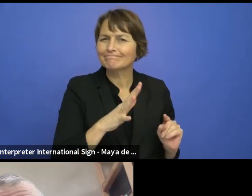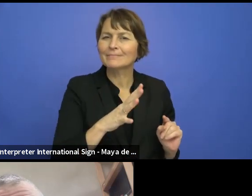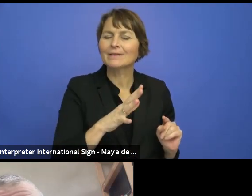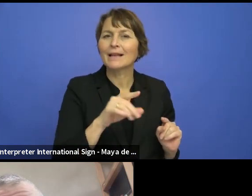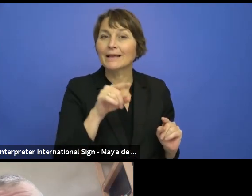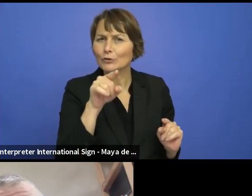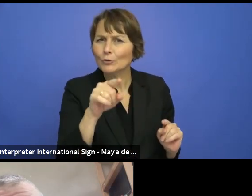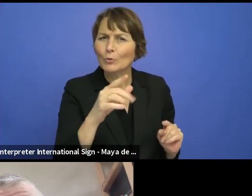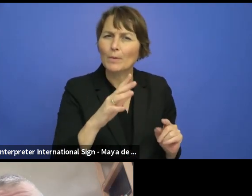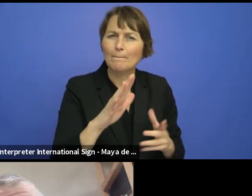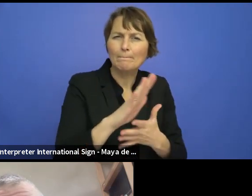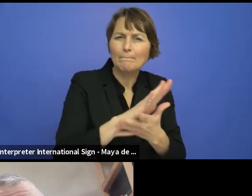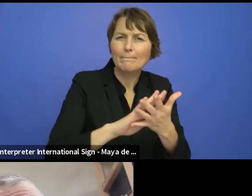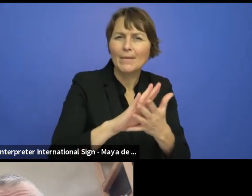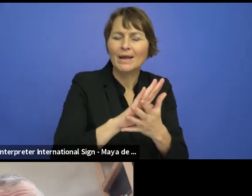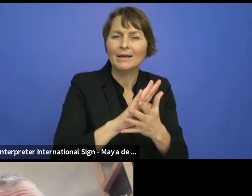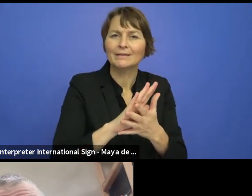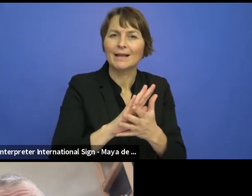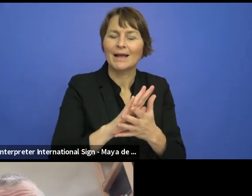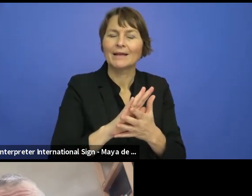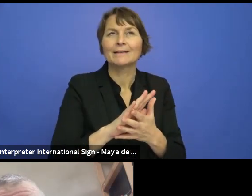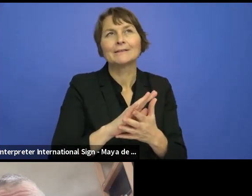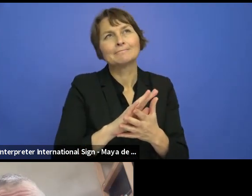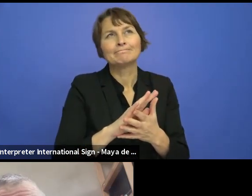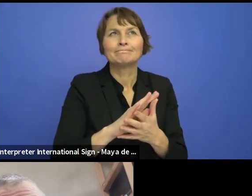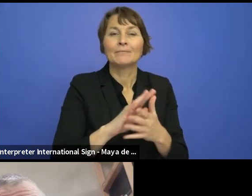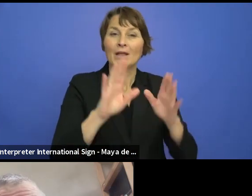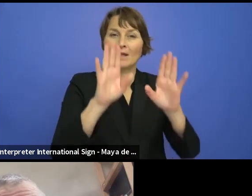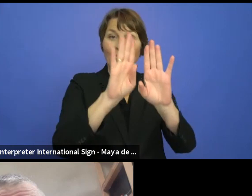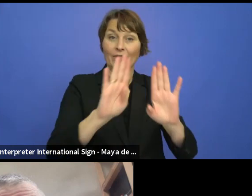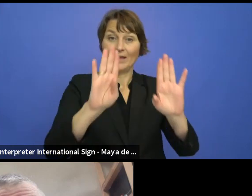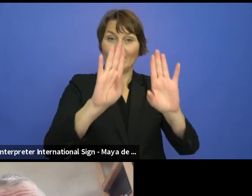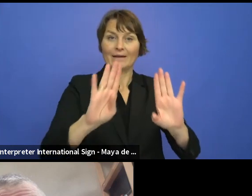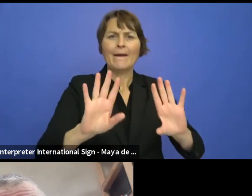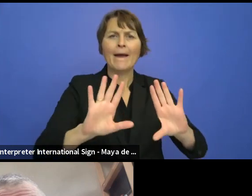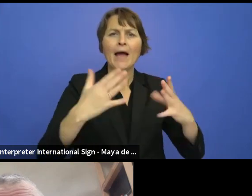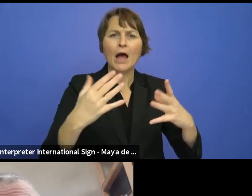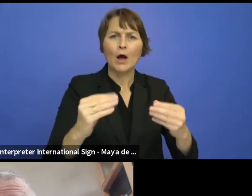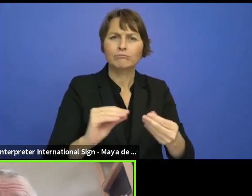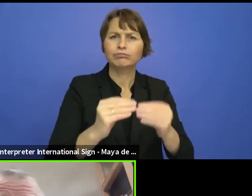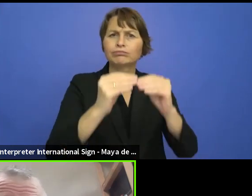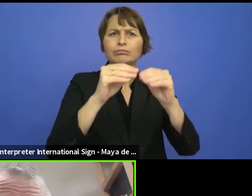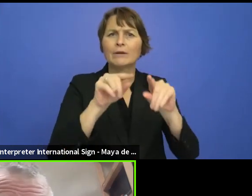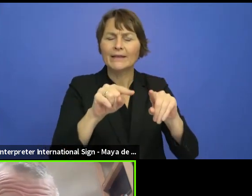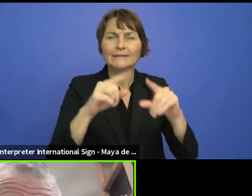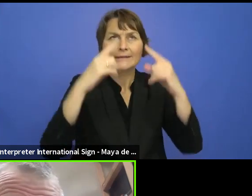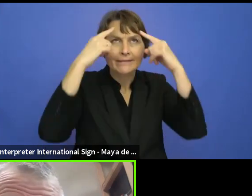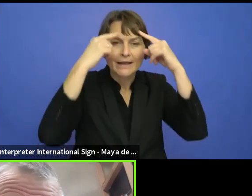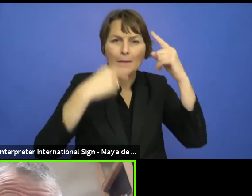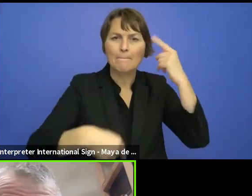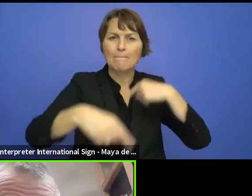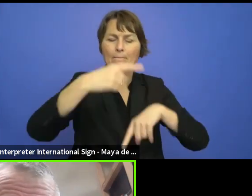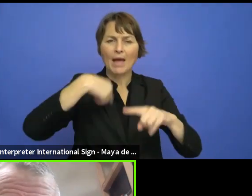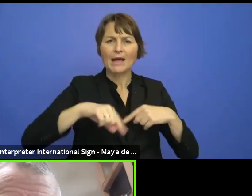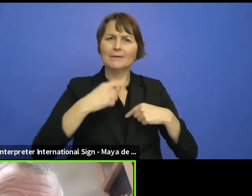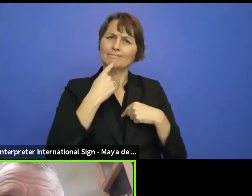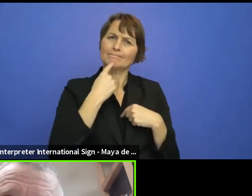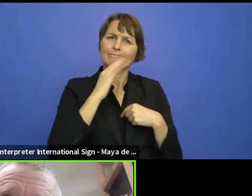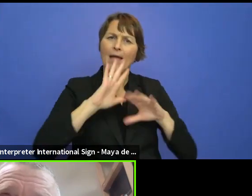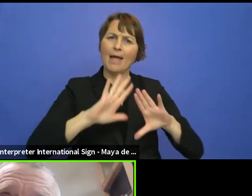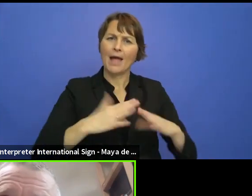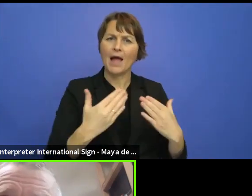making should perhaps reconsider itself in general? Yes, for sure,